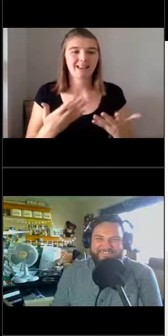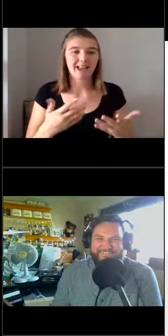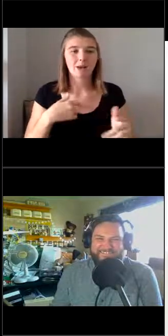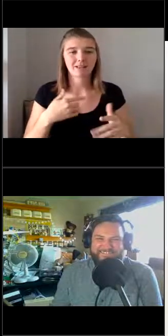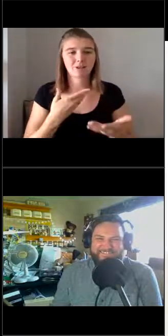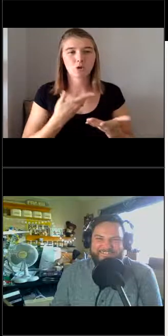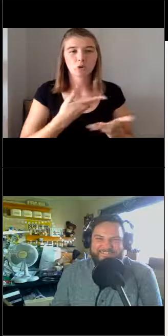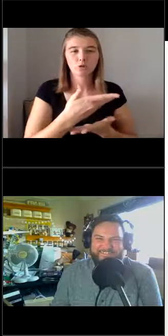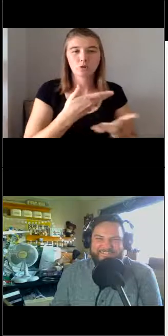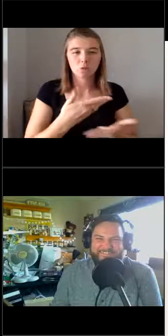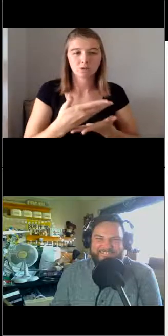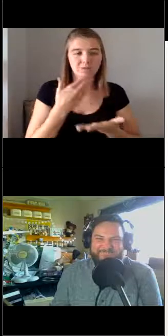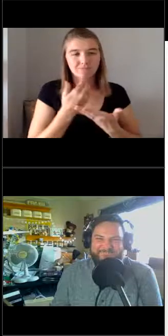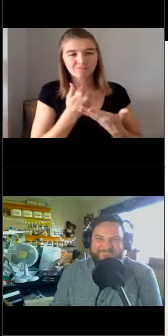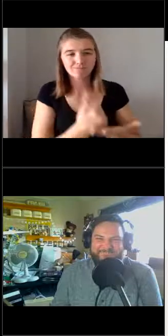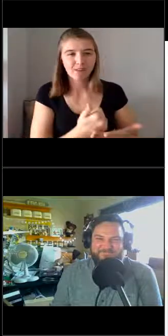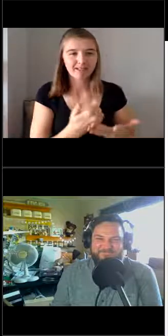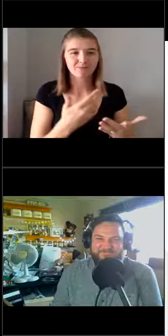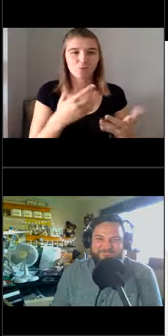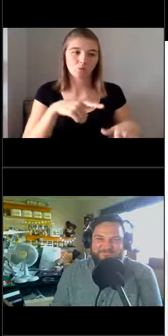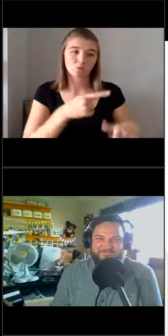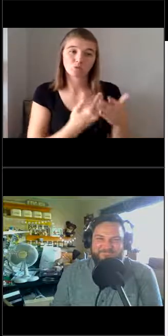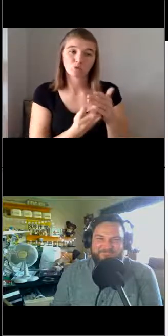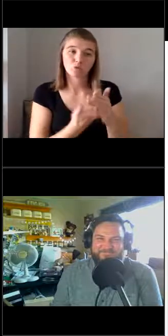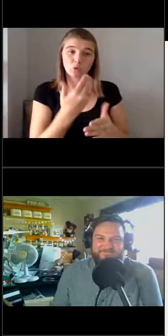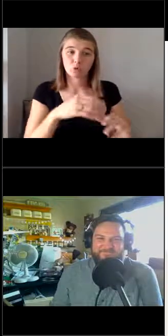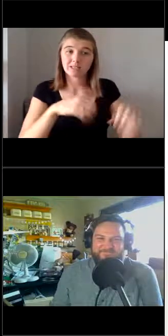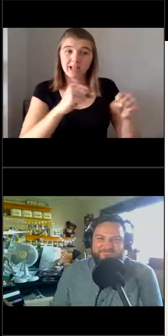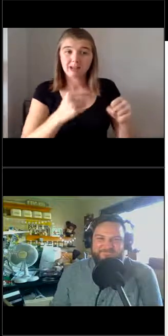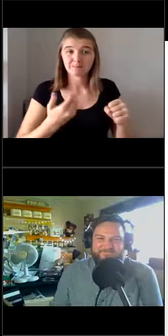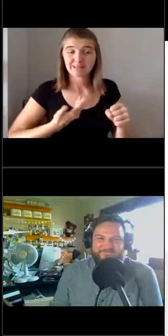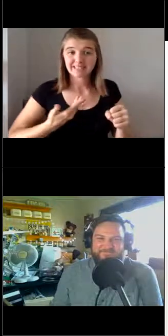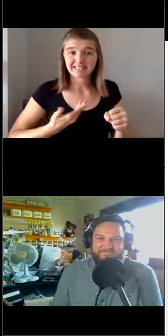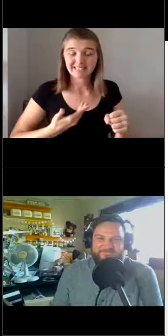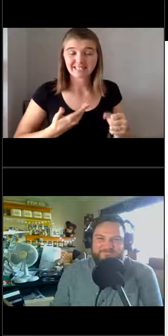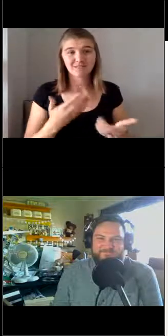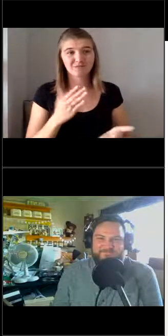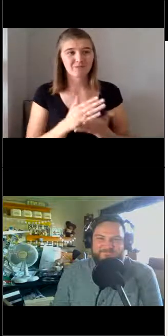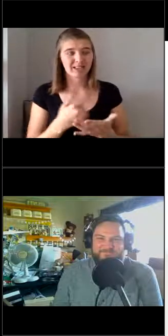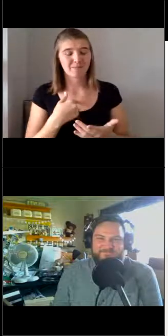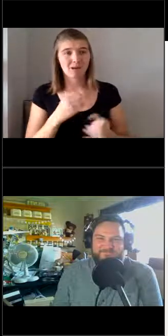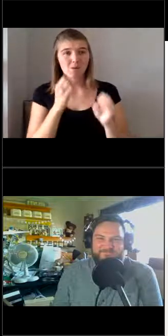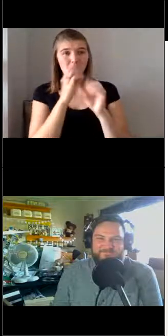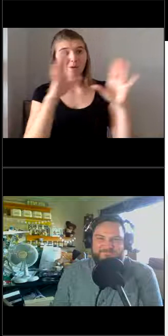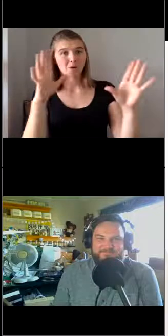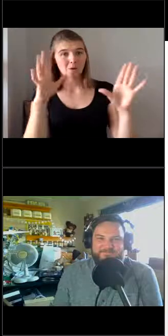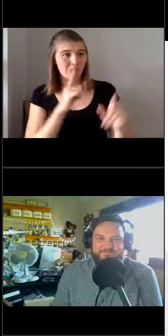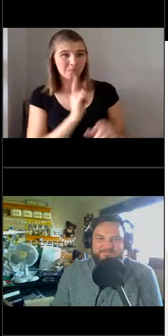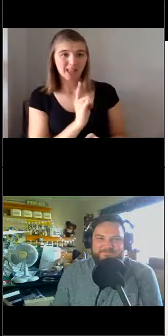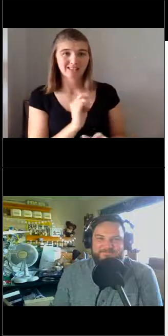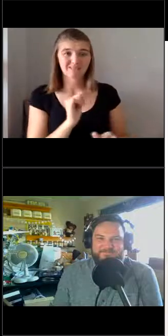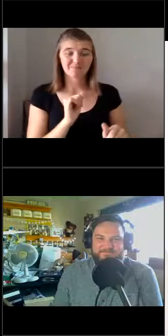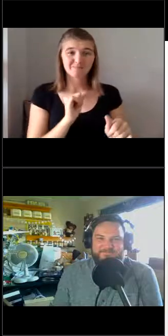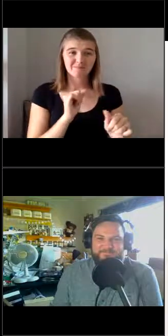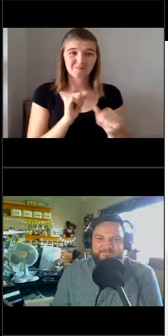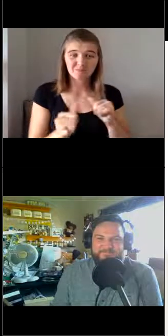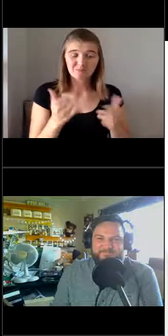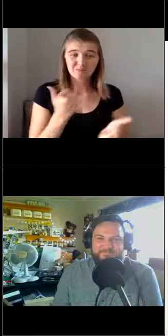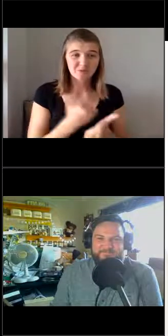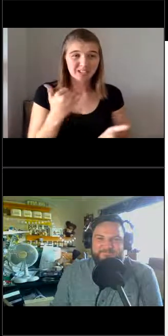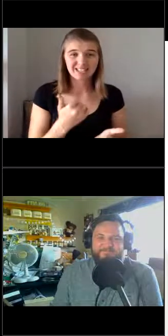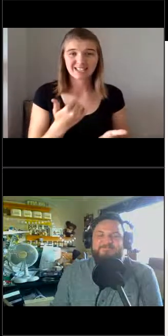So it just all worked out in the end. And the ironic thing was that the startup is based at Monash, which was where I